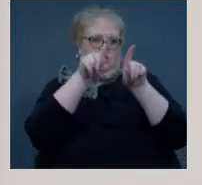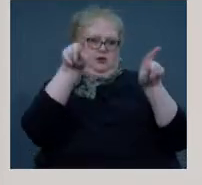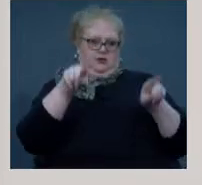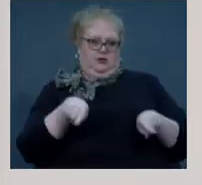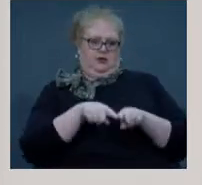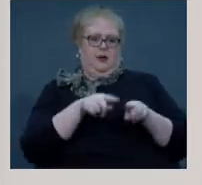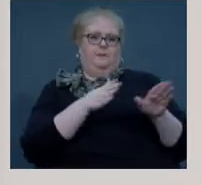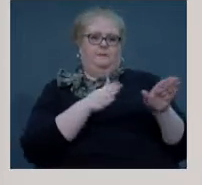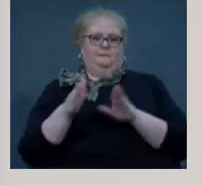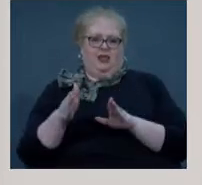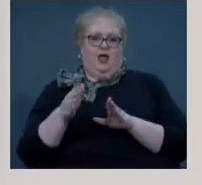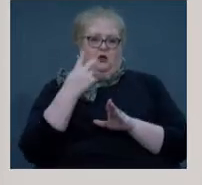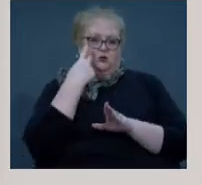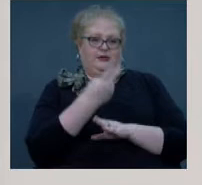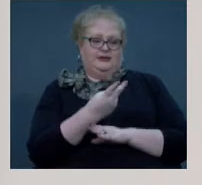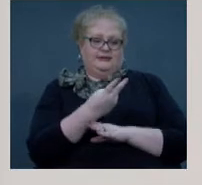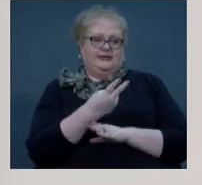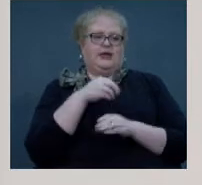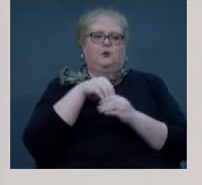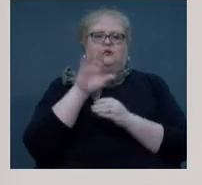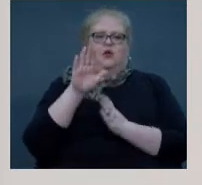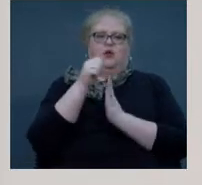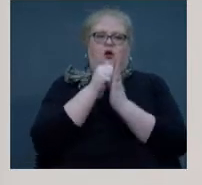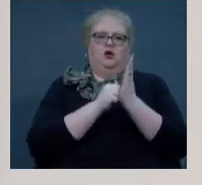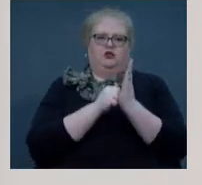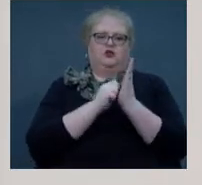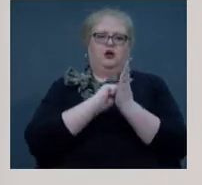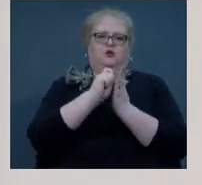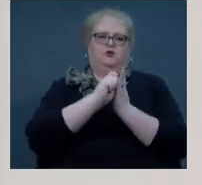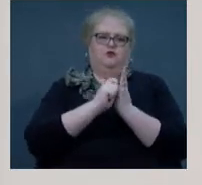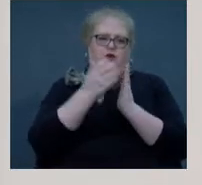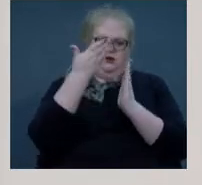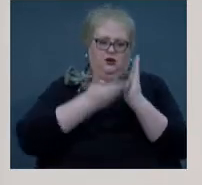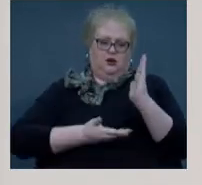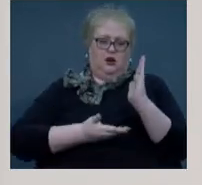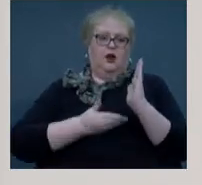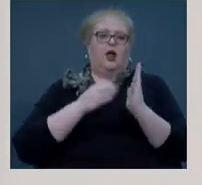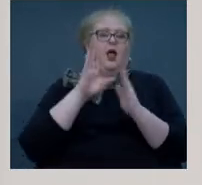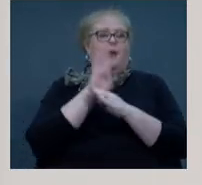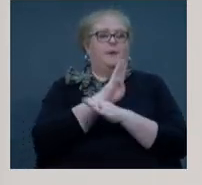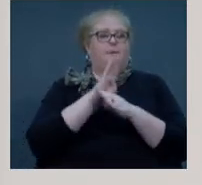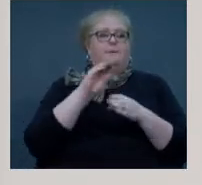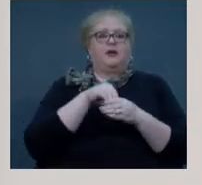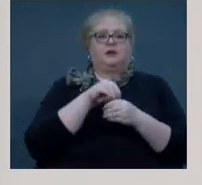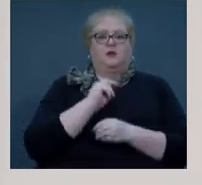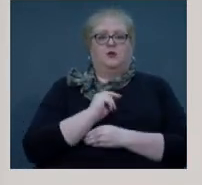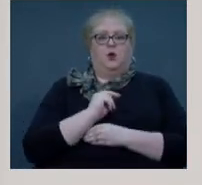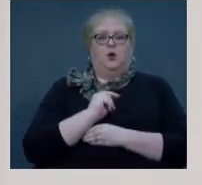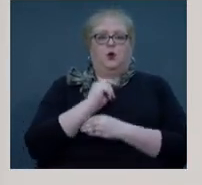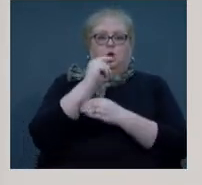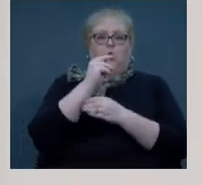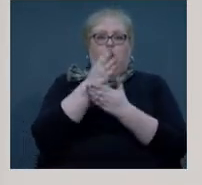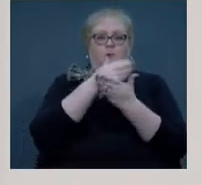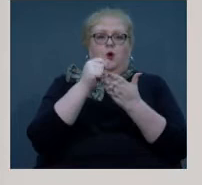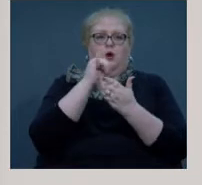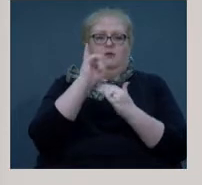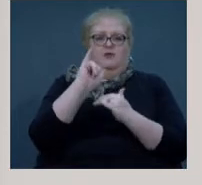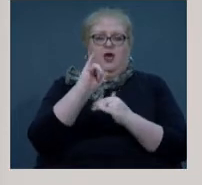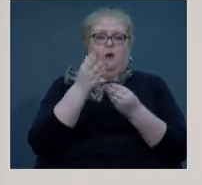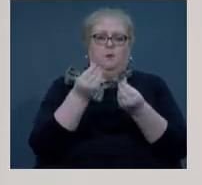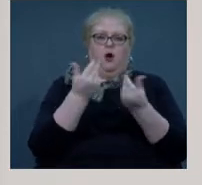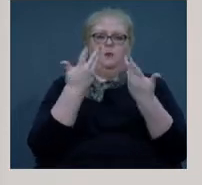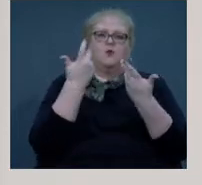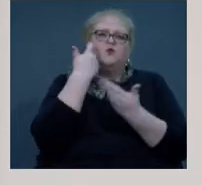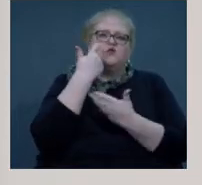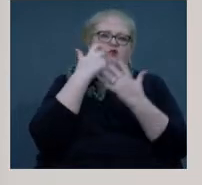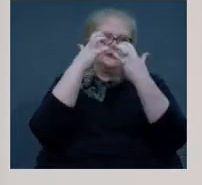screen. It was in the agenda write-up. Commercial buildings which previously existed within the north portion of the property were recently removed, and the